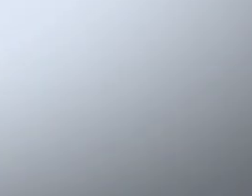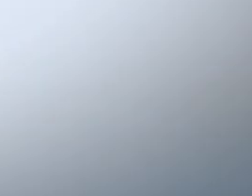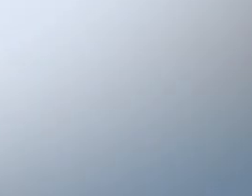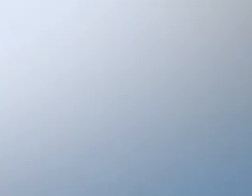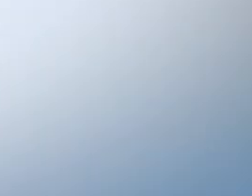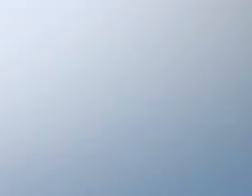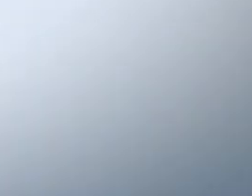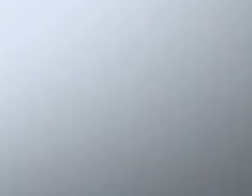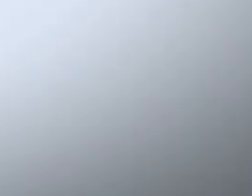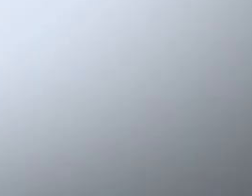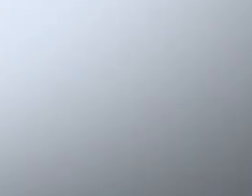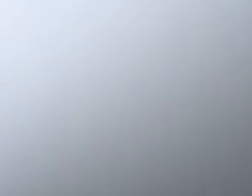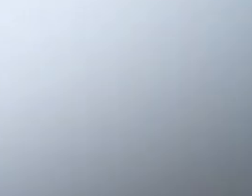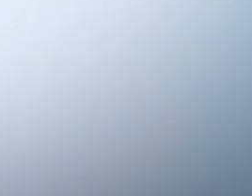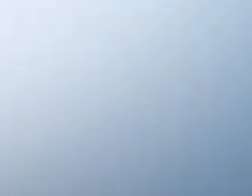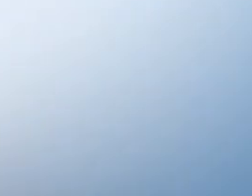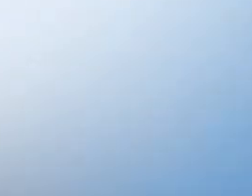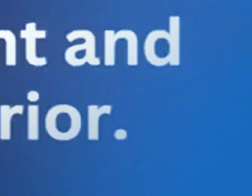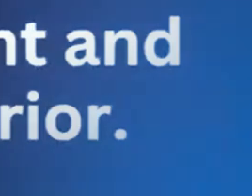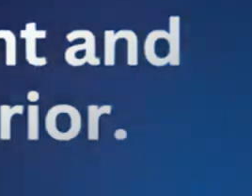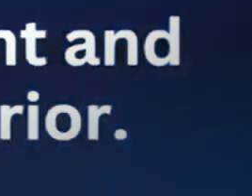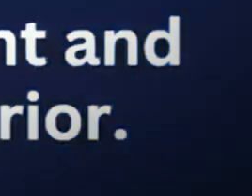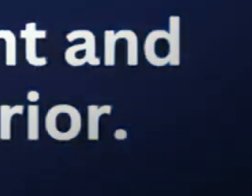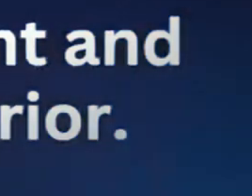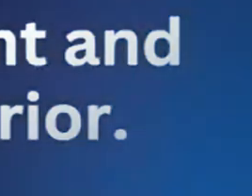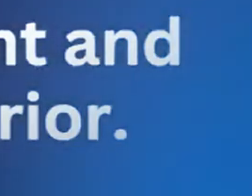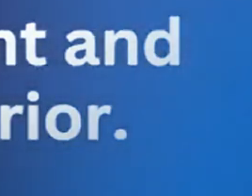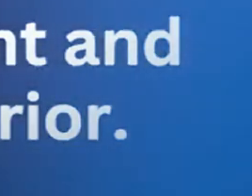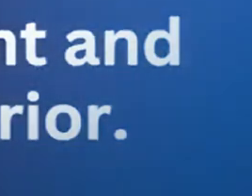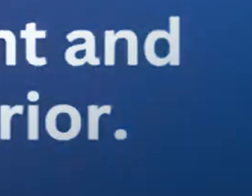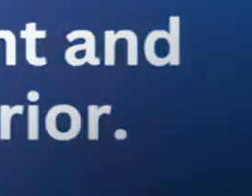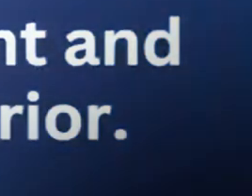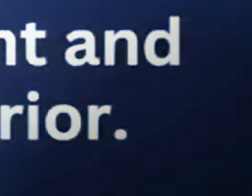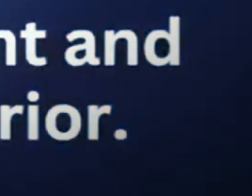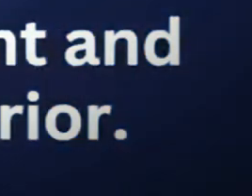talents. And makes one feels